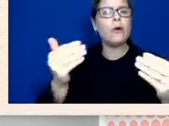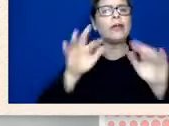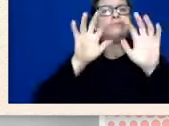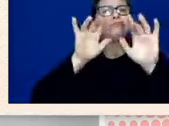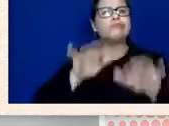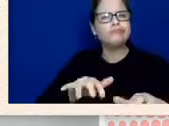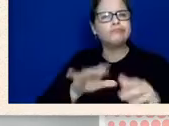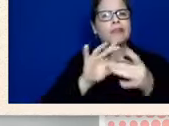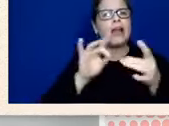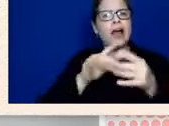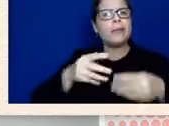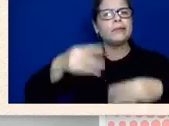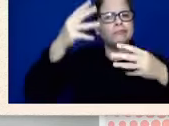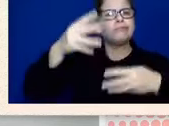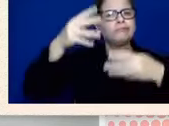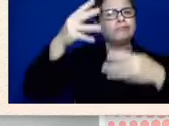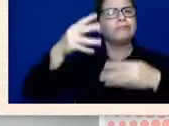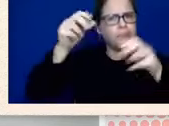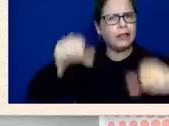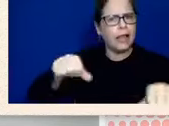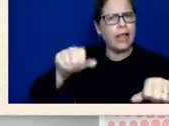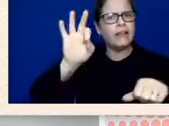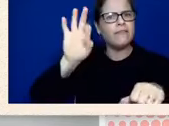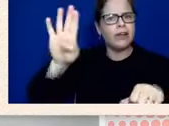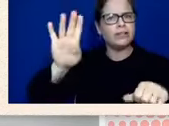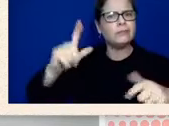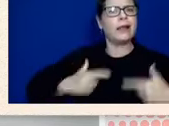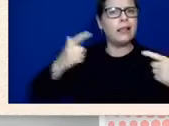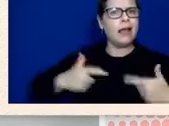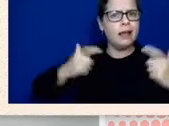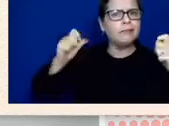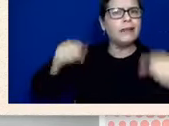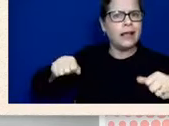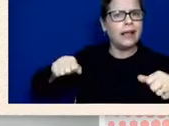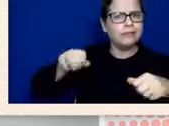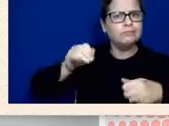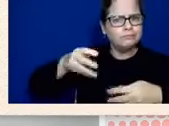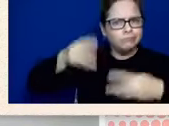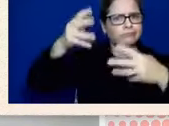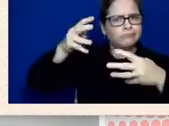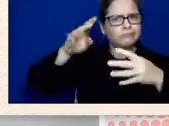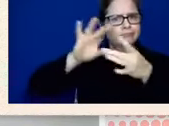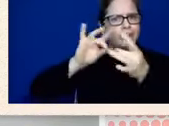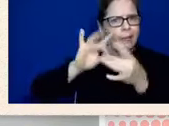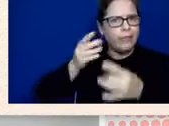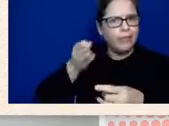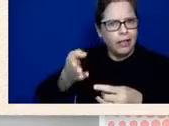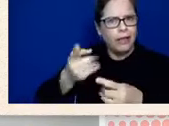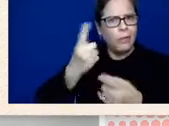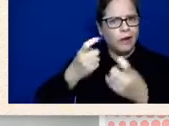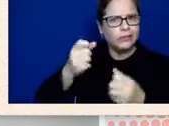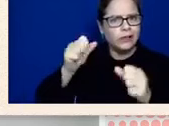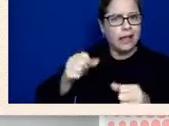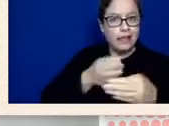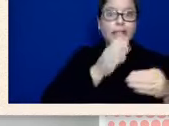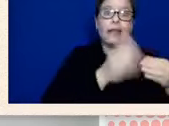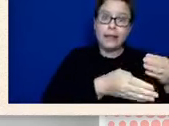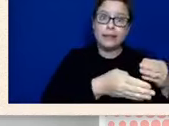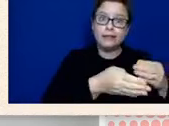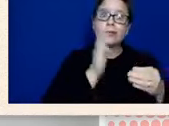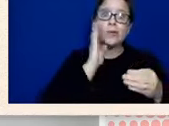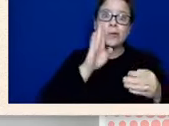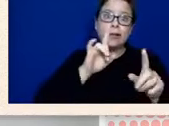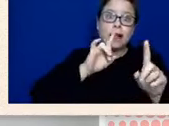comment thread on Facebook Live. And we'll leave some time at the end of the presentation to get to some of those questions. So if you do